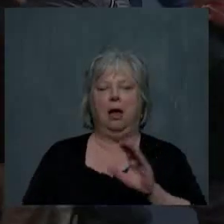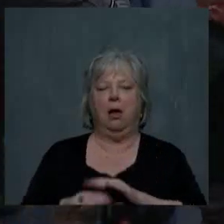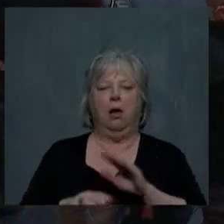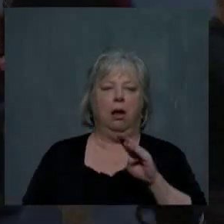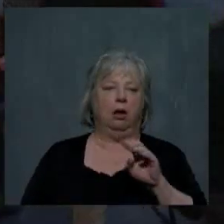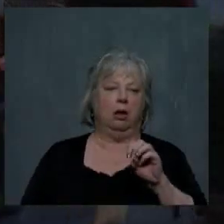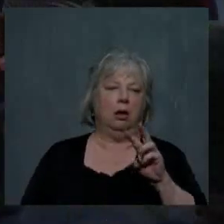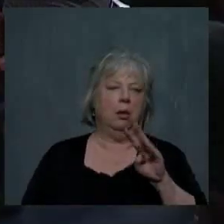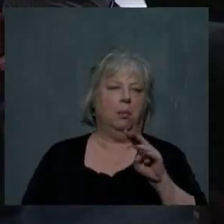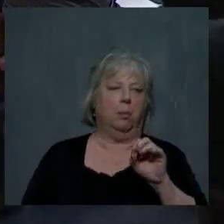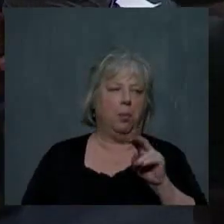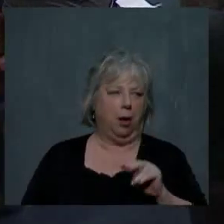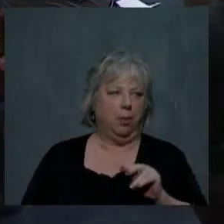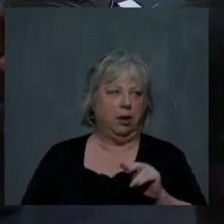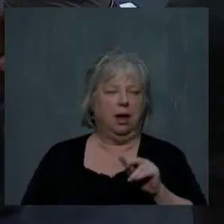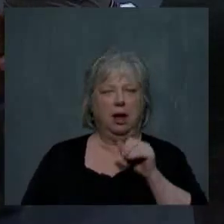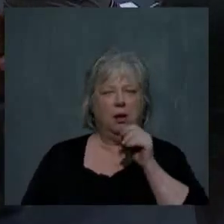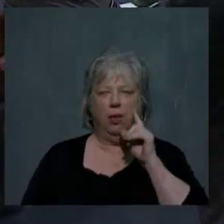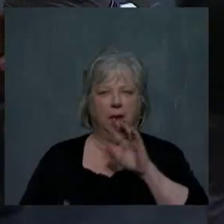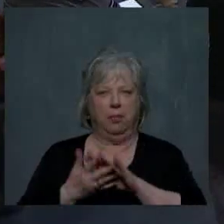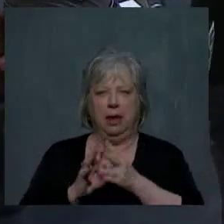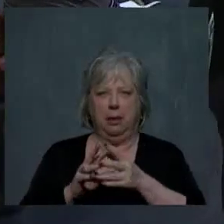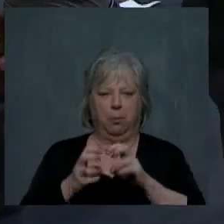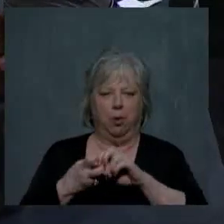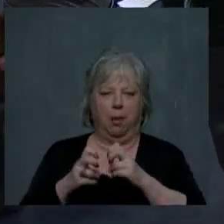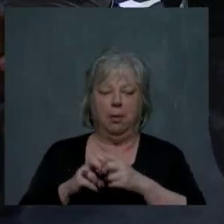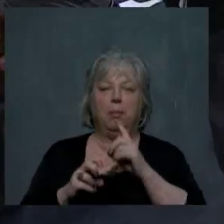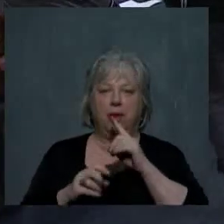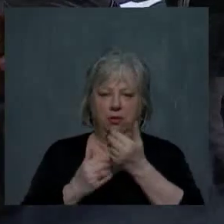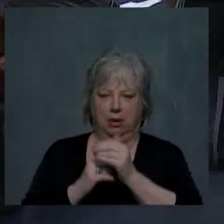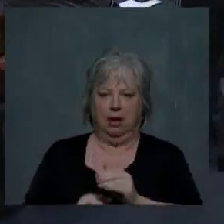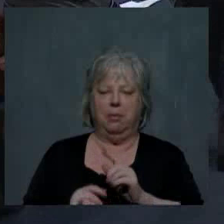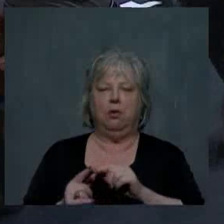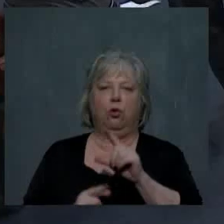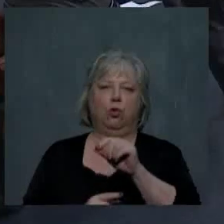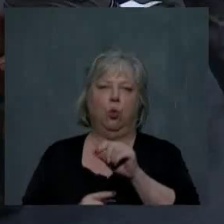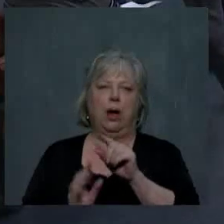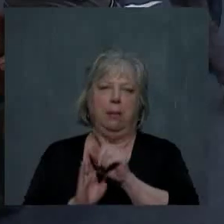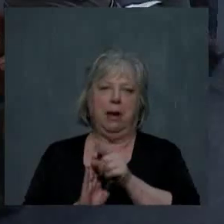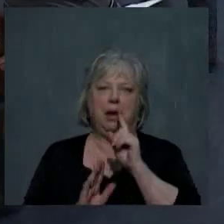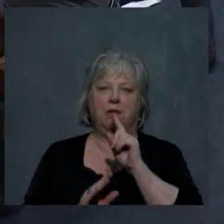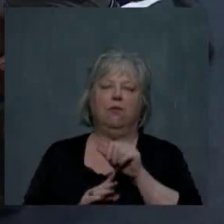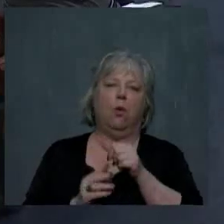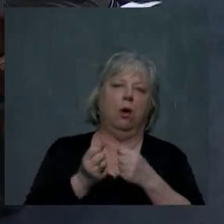Bowman, there's, I don't think this will be an issue, but there's a limit to 20 minutes for each side.